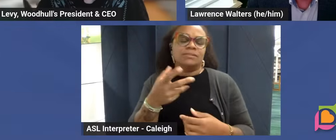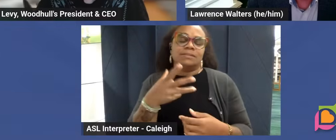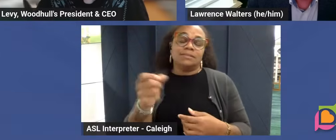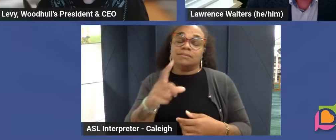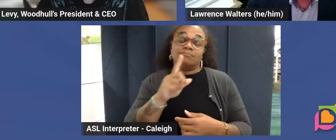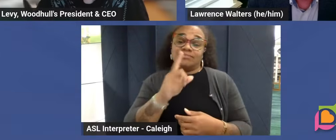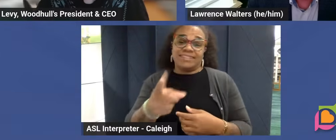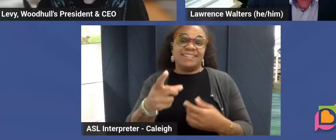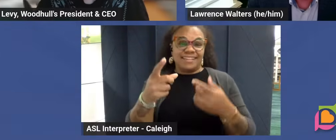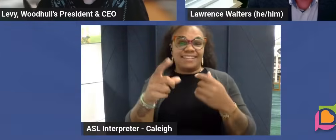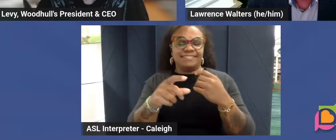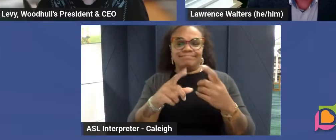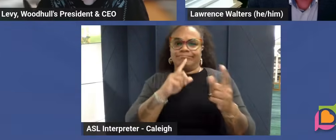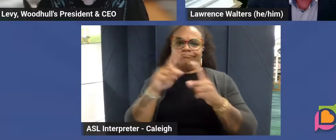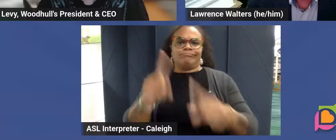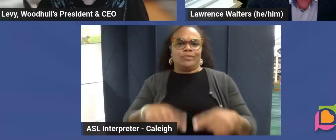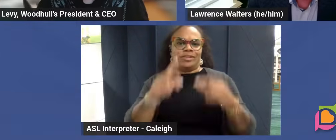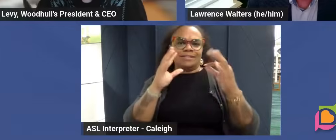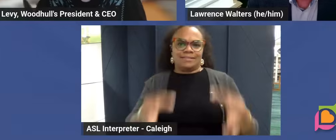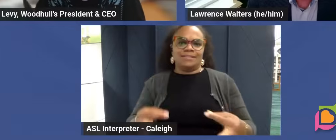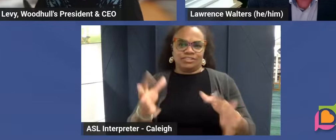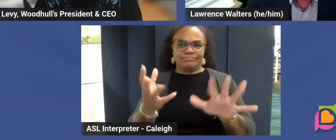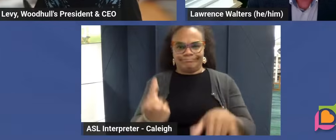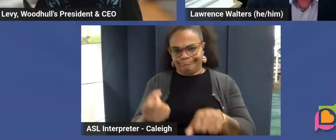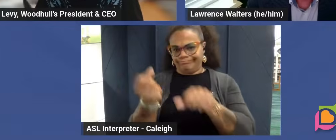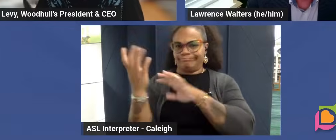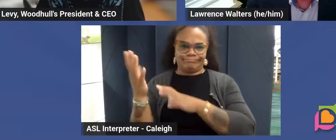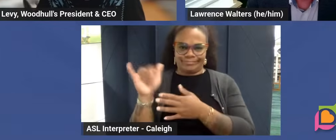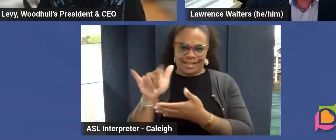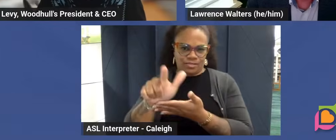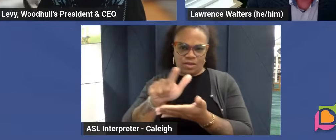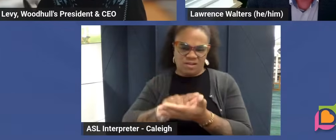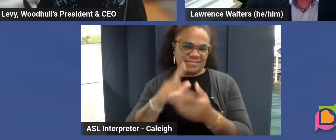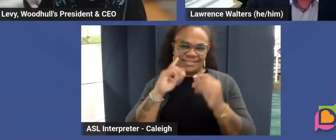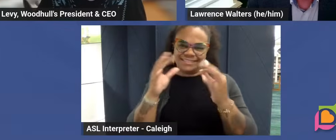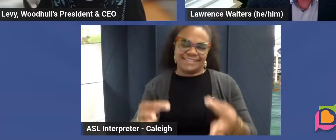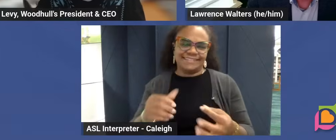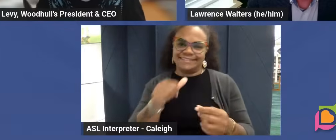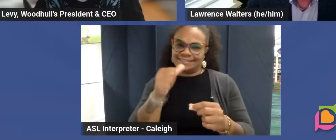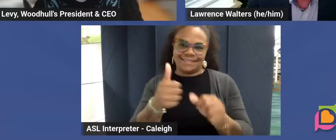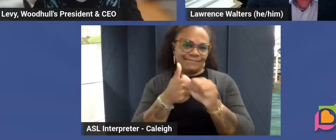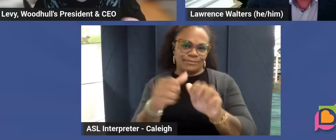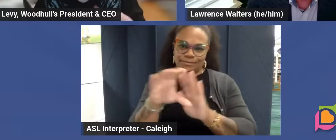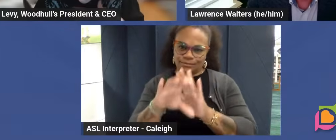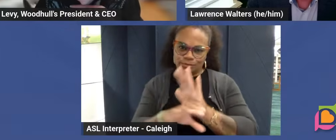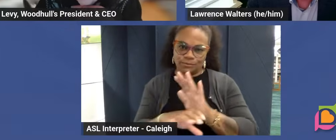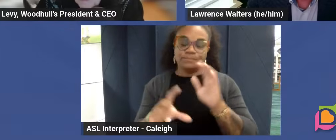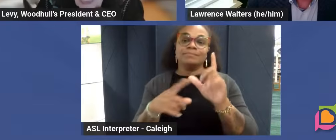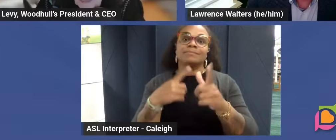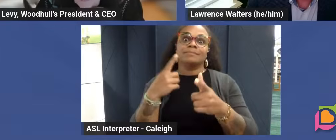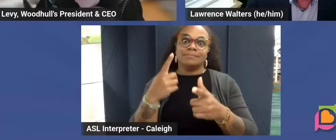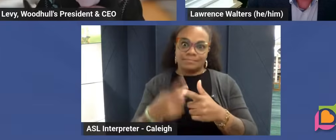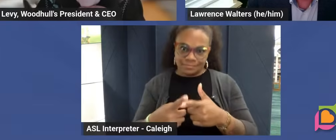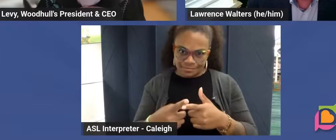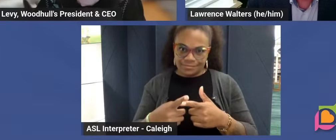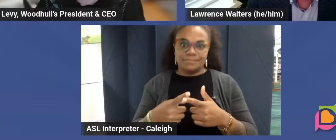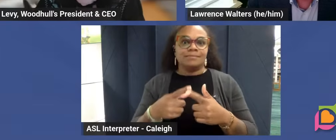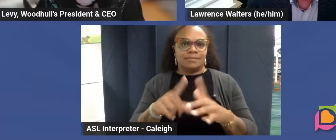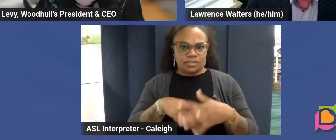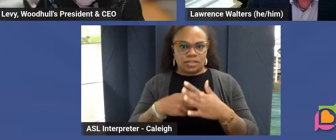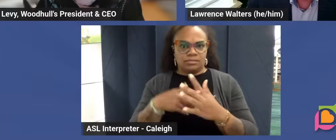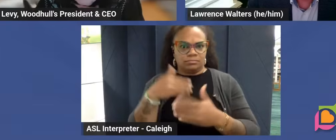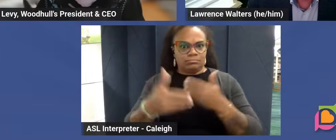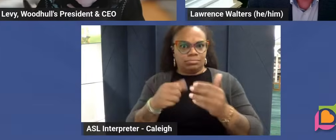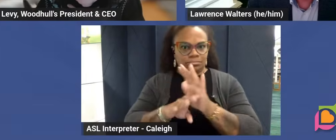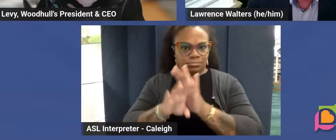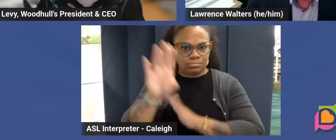striking down and enjoining the law as unconstitutional. Then the games began. The case was